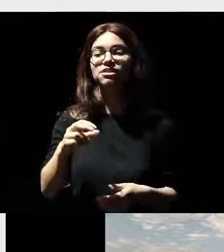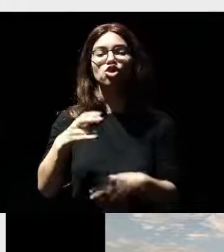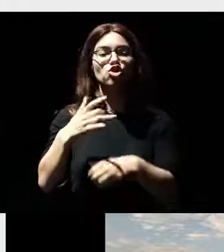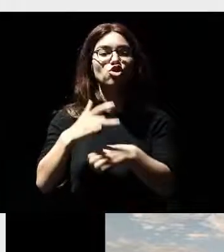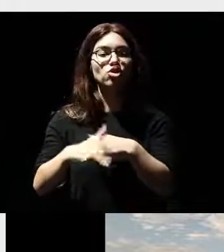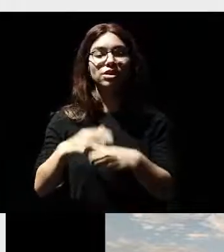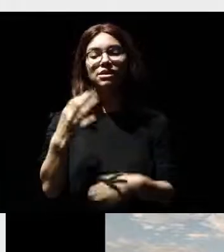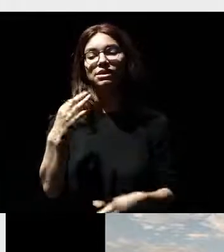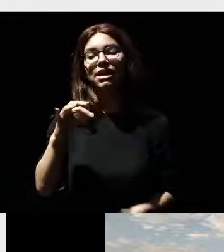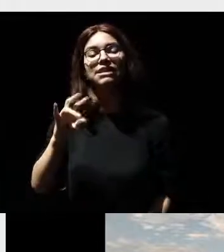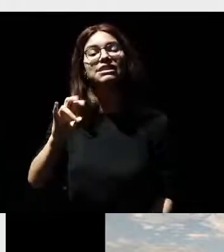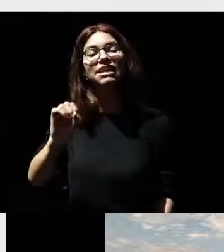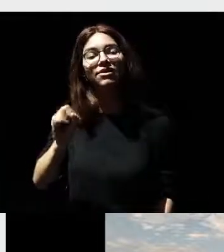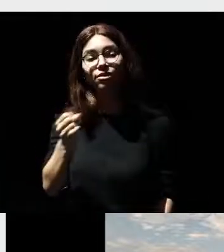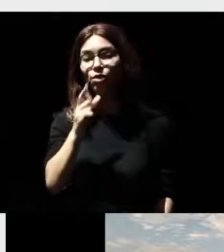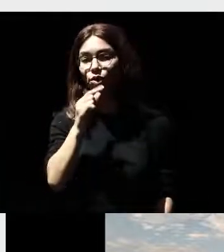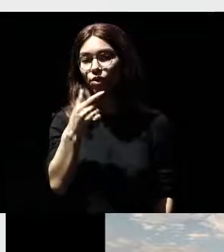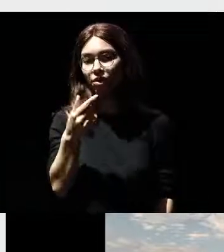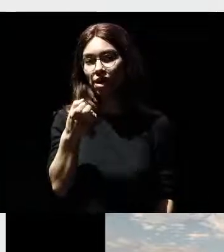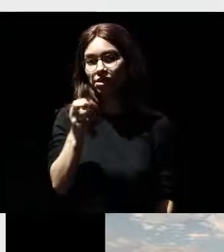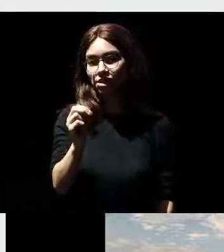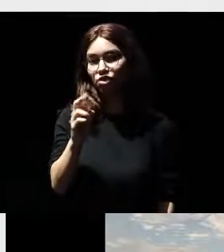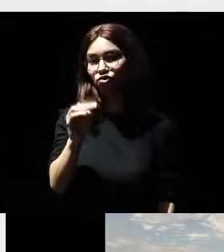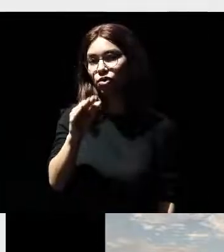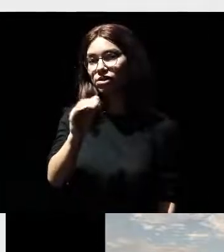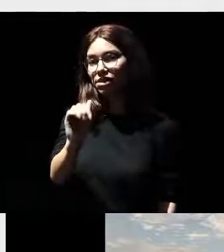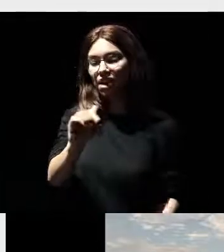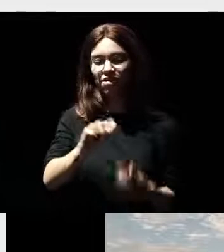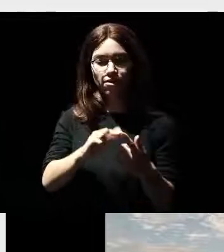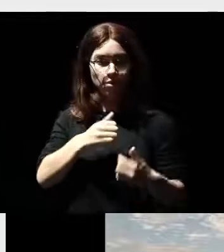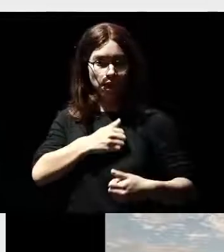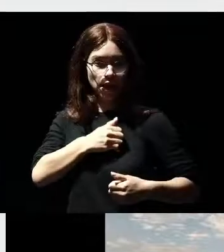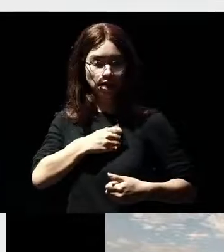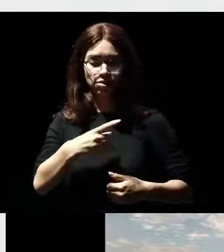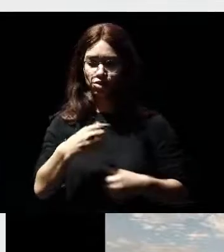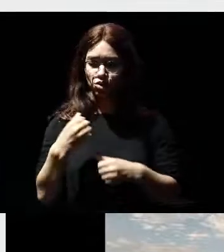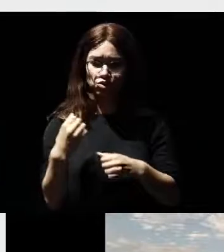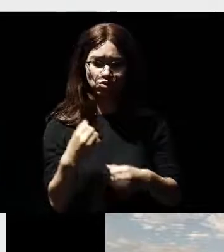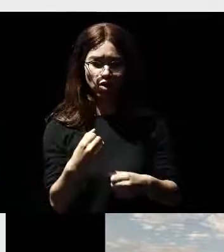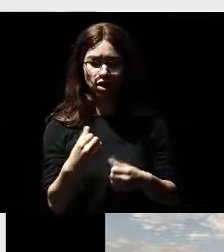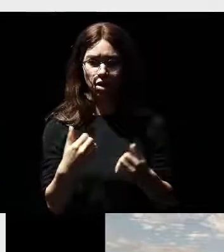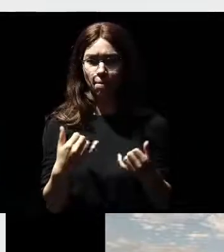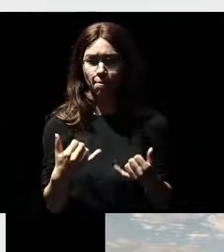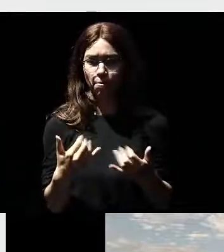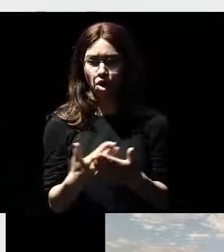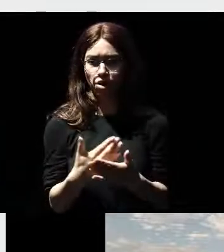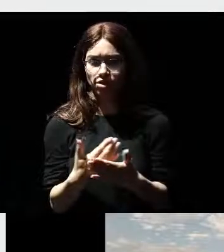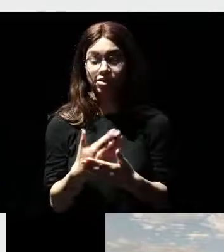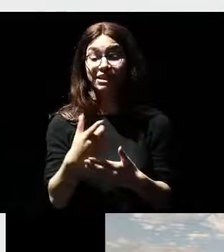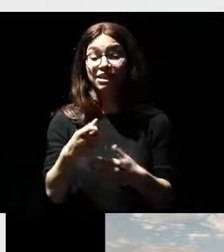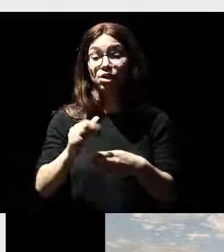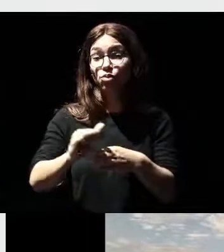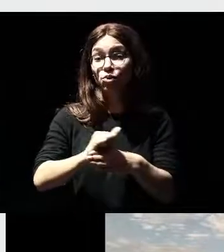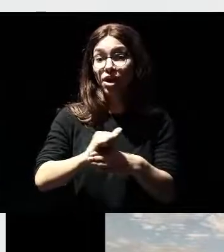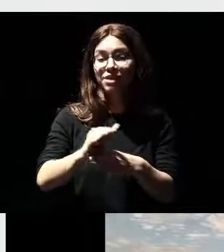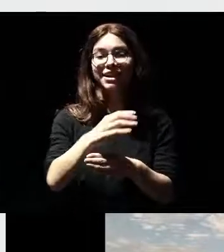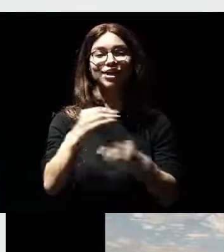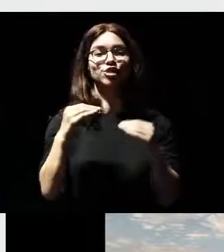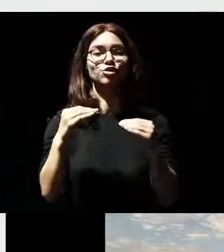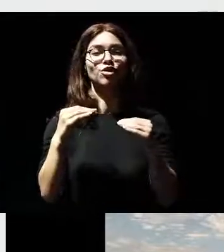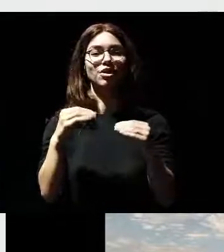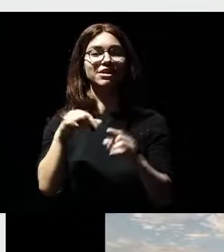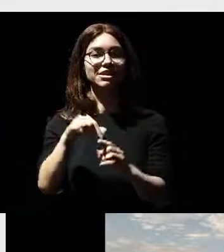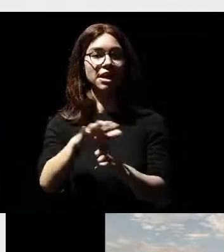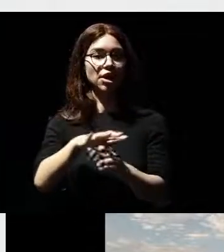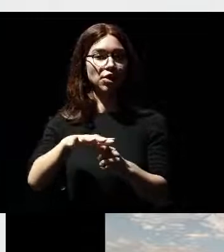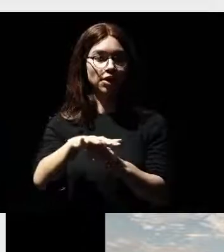by an architect, Gus DeRosa, Canadian architect, strong modernist who practiced and taught in Winnipeg.